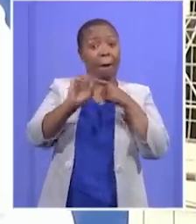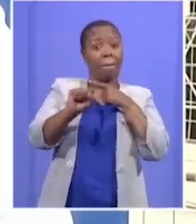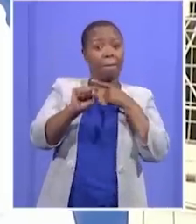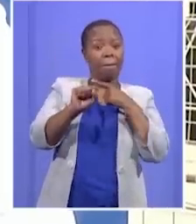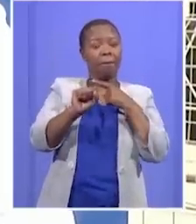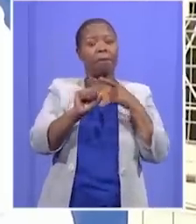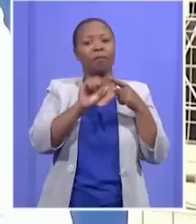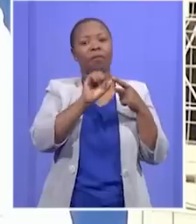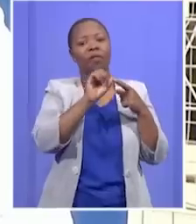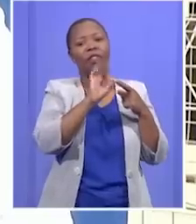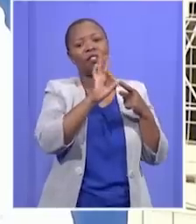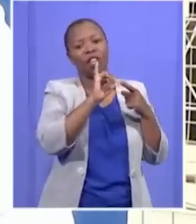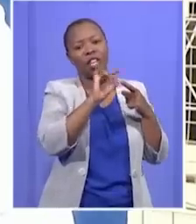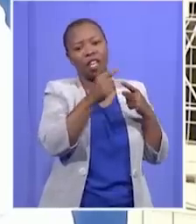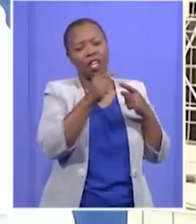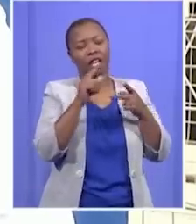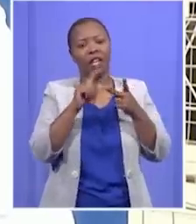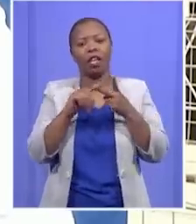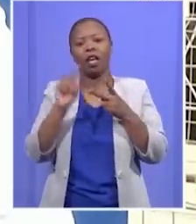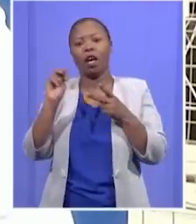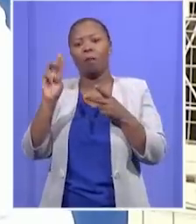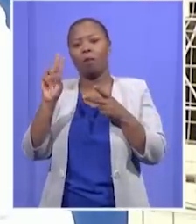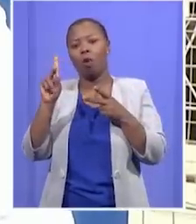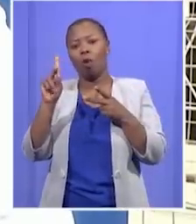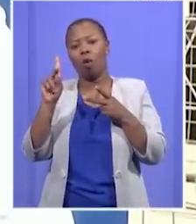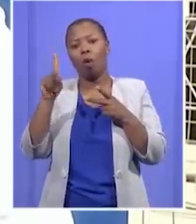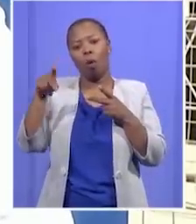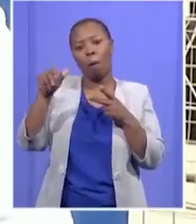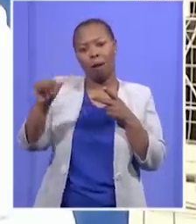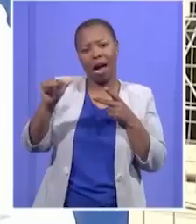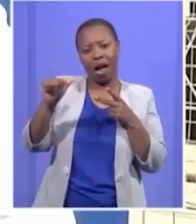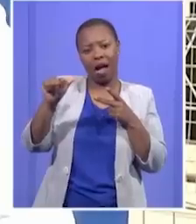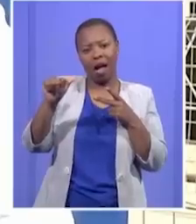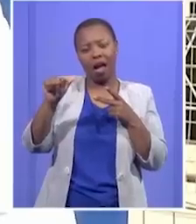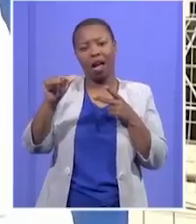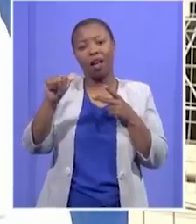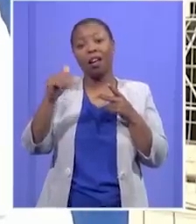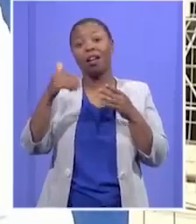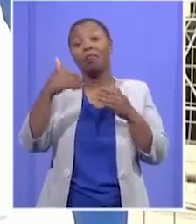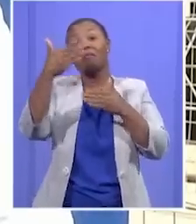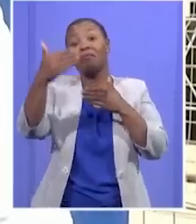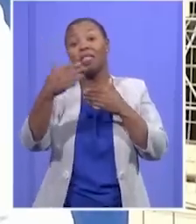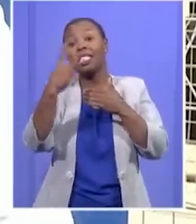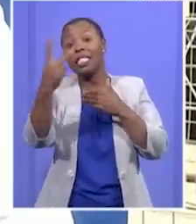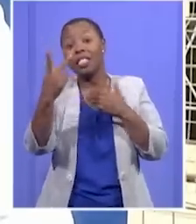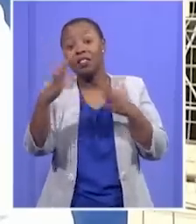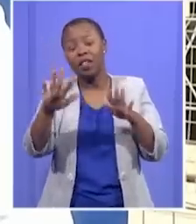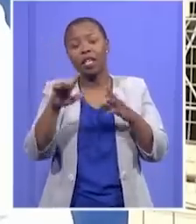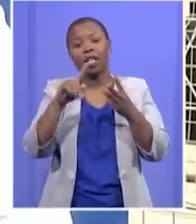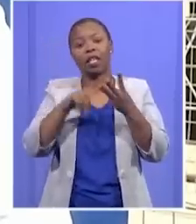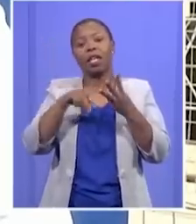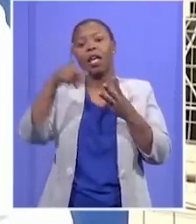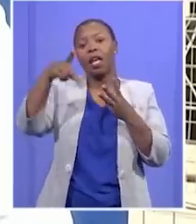Ramakgopa withdrawing. I don't think anybody foresaw Tina Joubert-Peterson